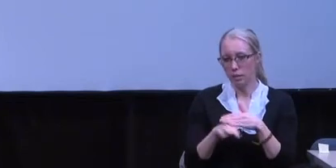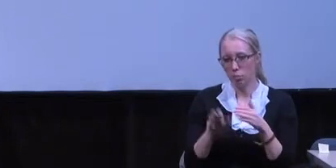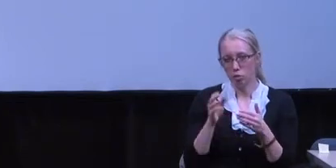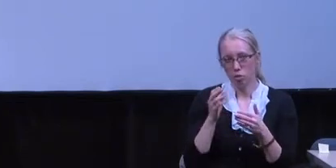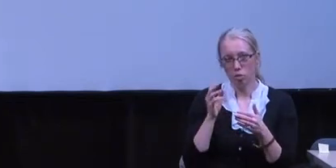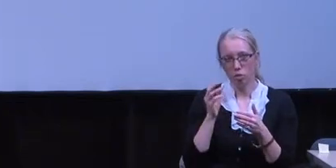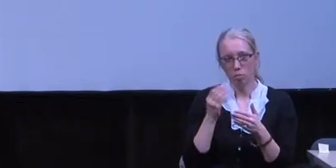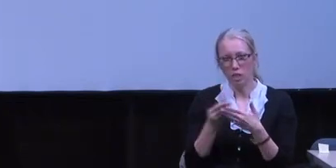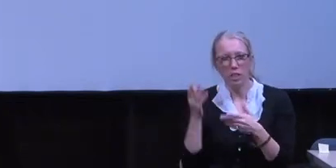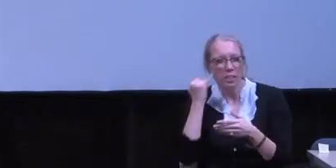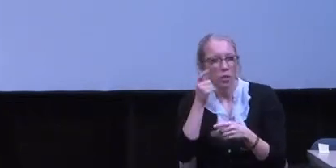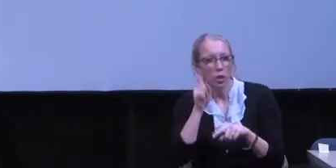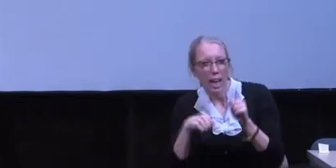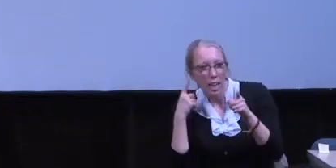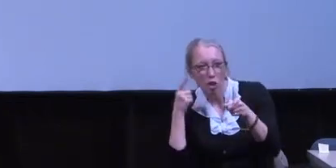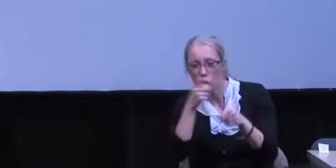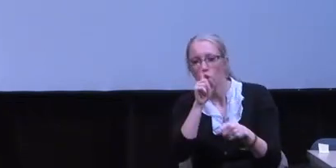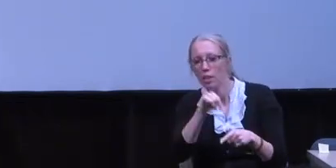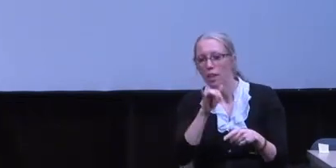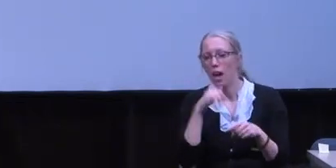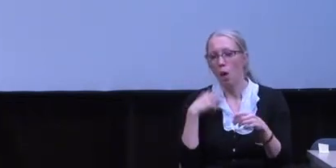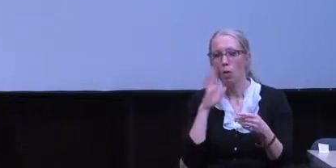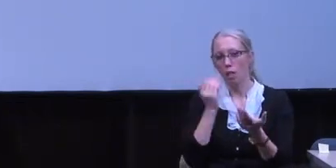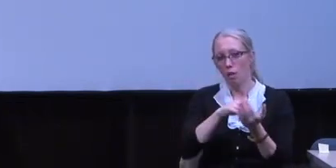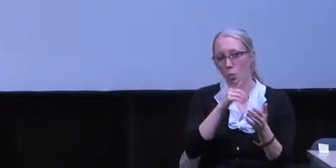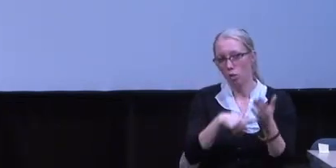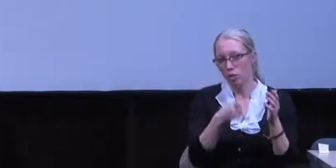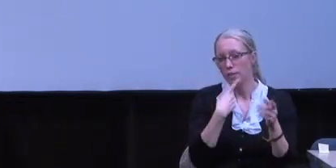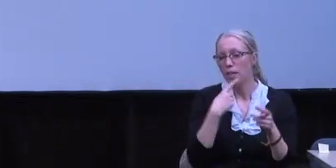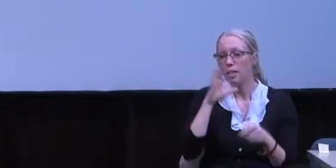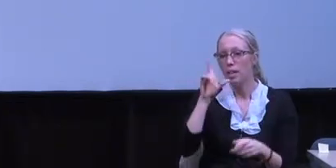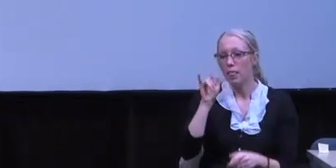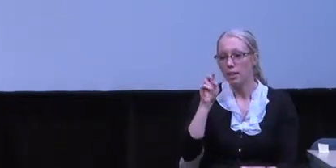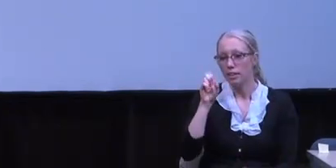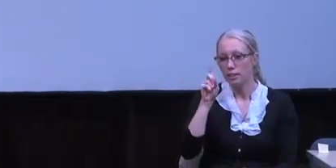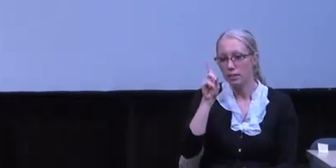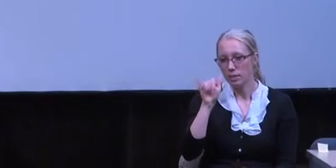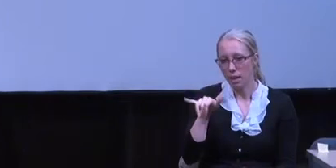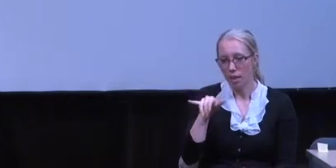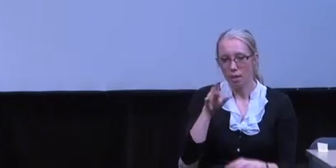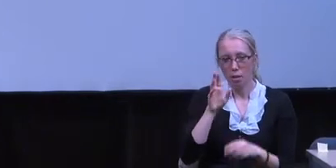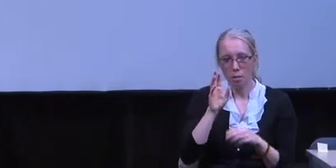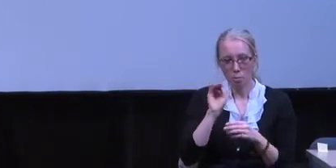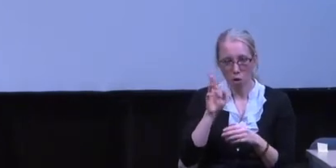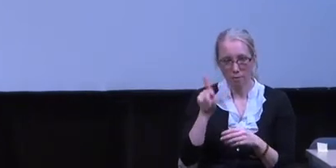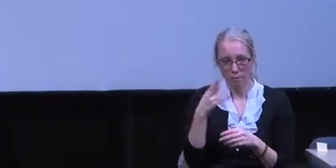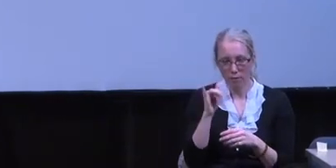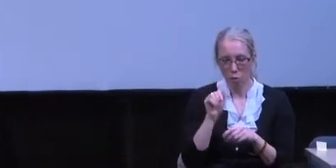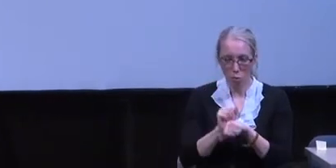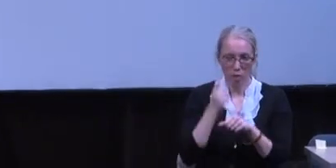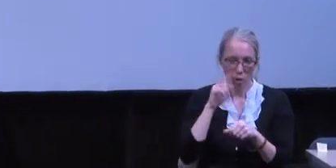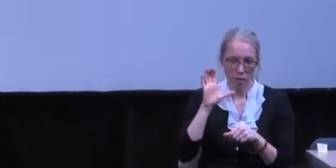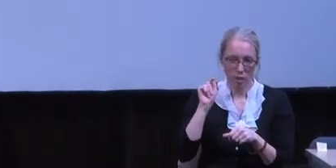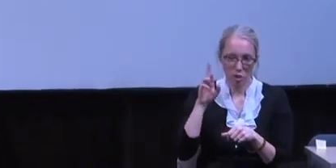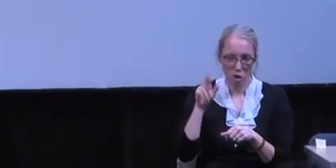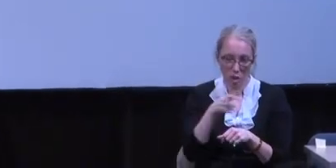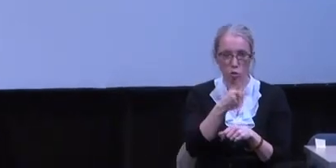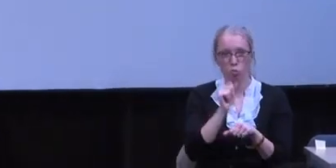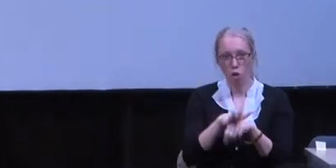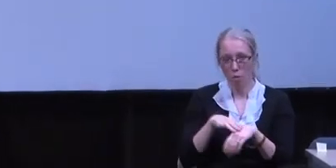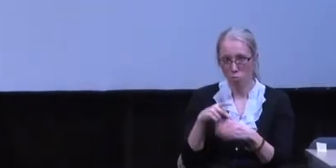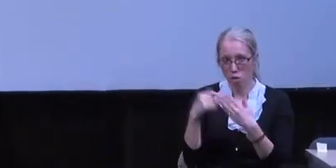So if you guys didn't hear that, that's Lindsay Murphy. She works for CTRL. She's working on a project for providing students with open